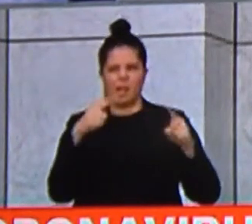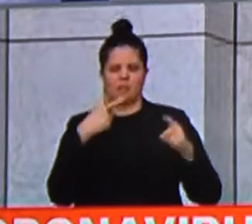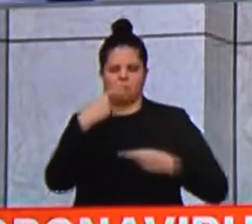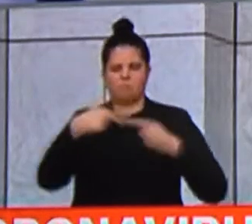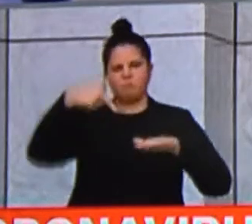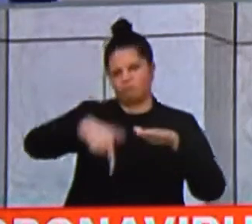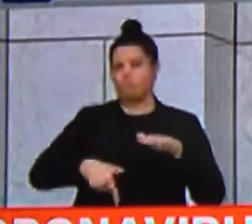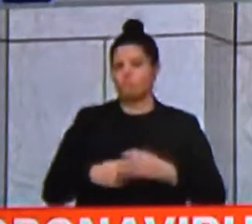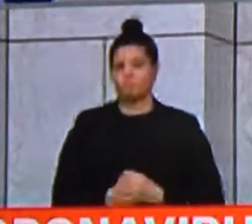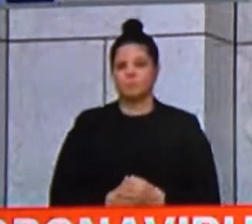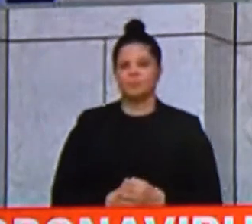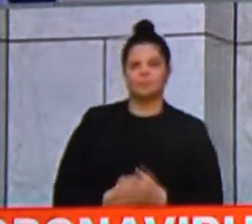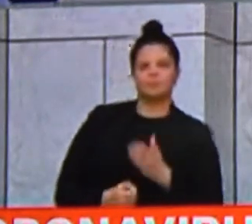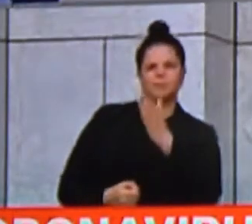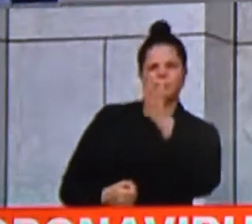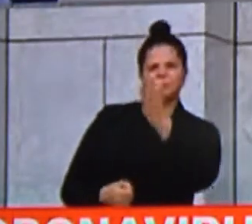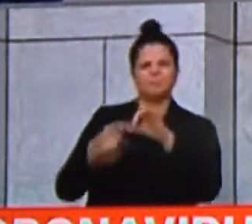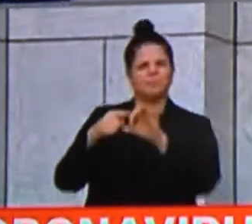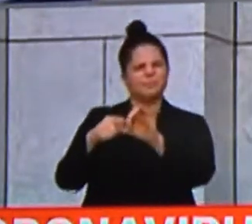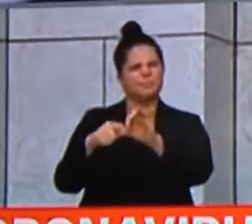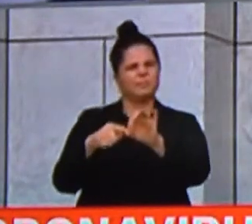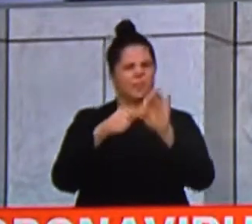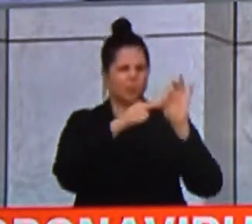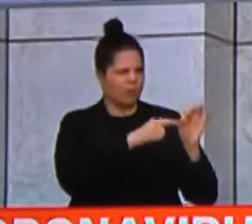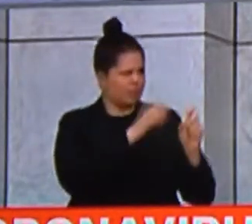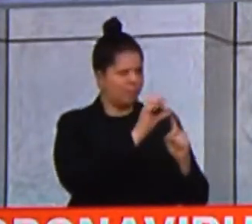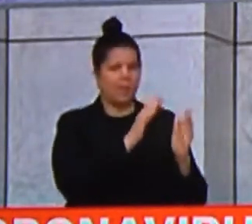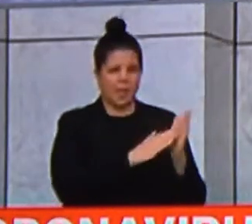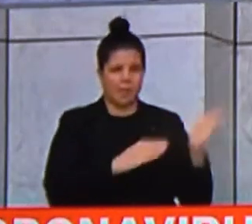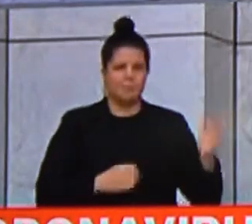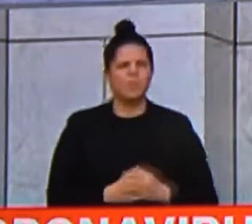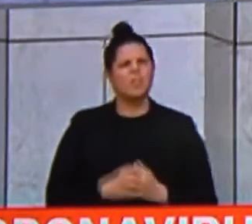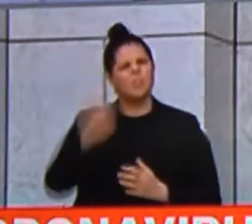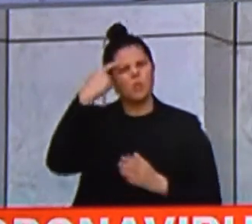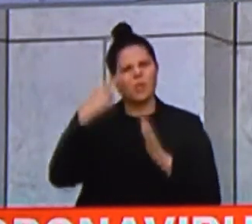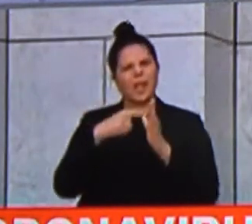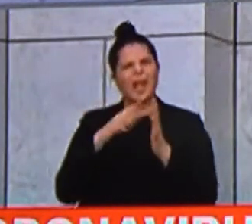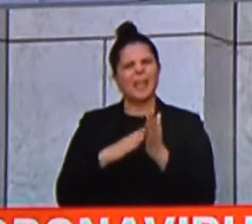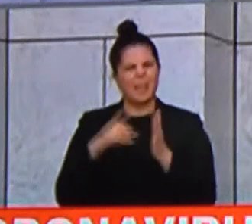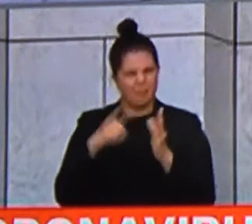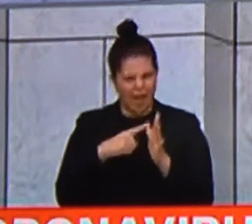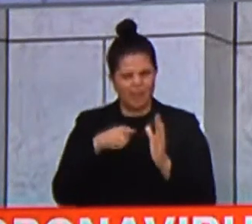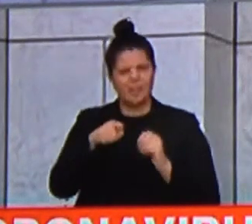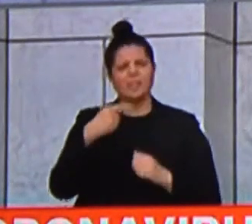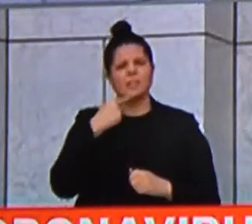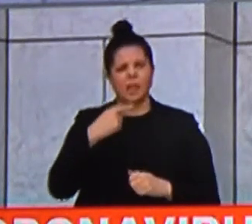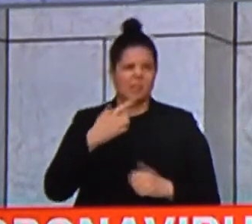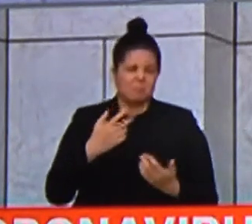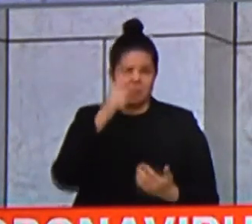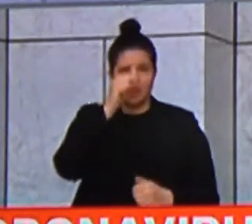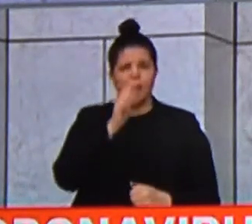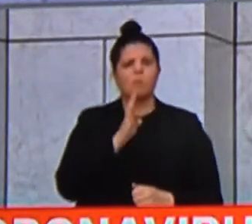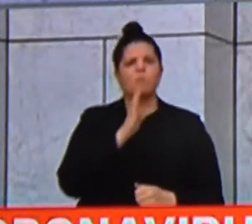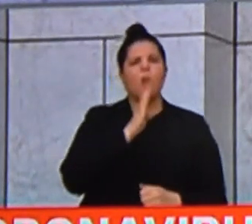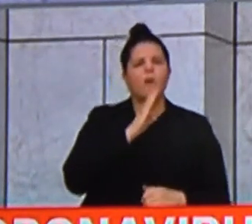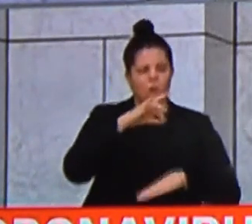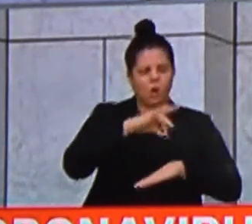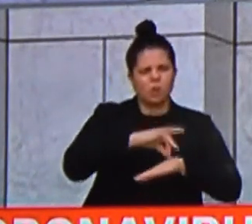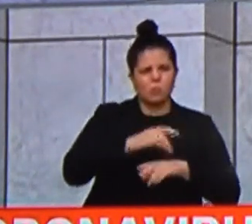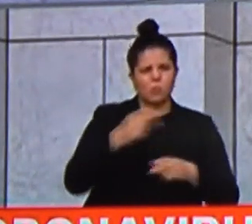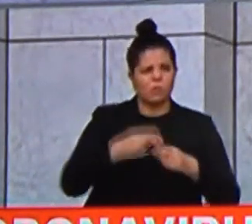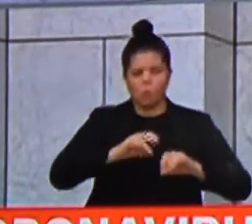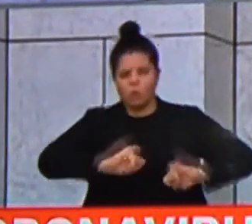that. But the battle we need to win is for the long term as well, and that is that the businesses are able to resurge and we